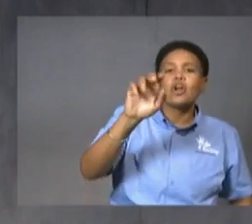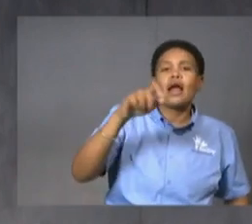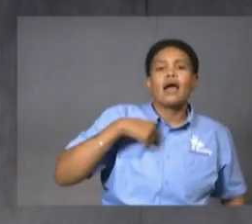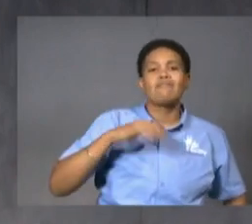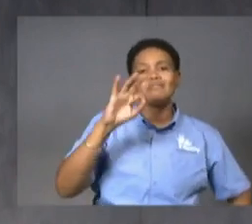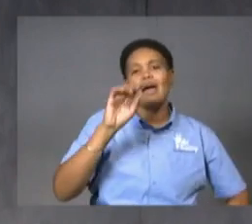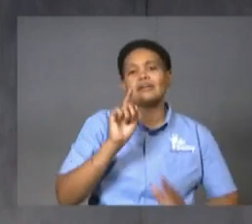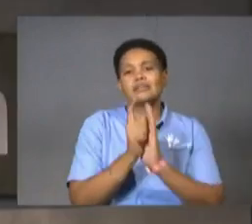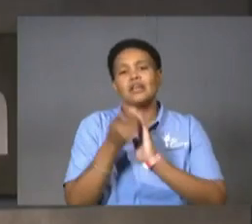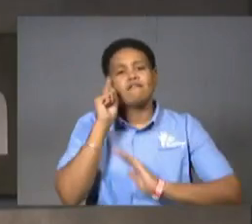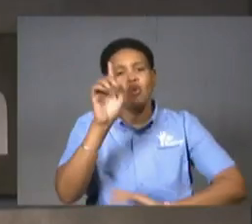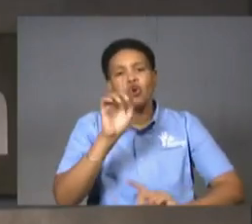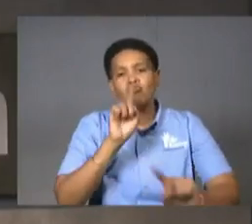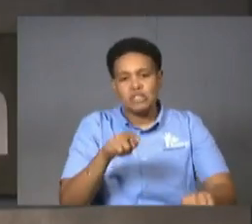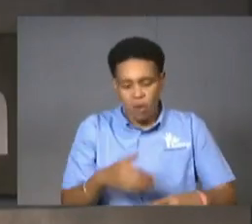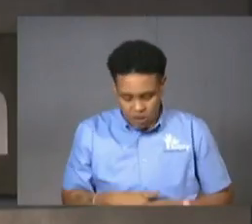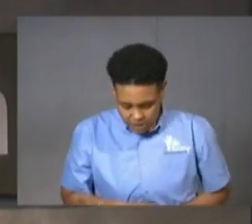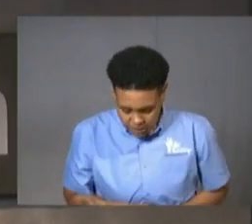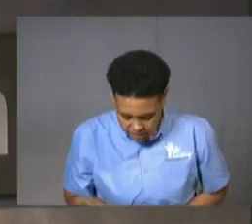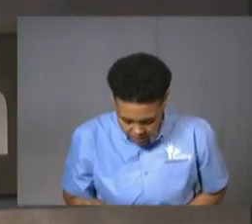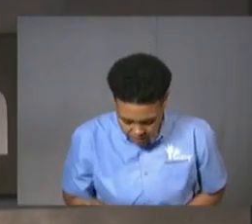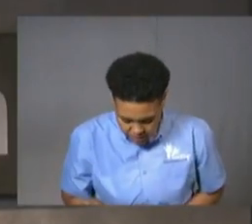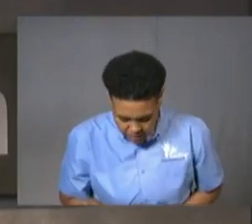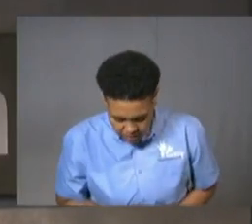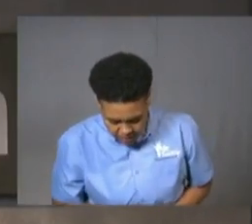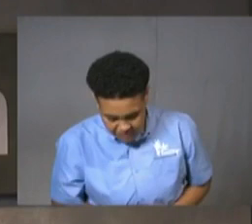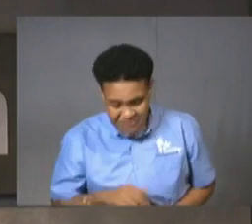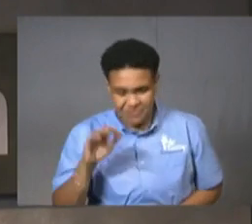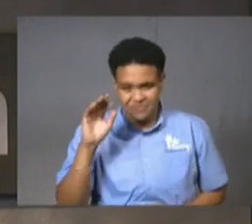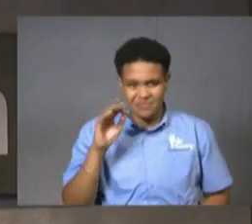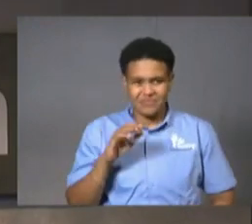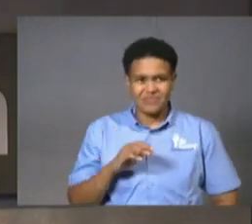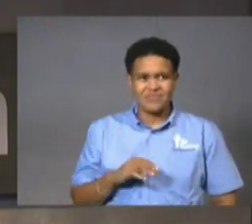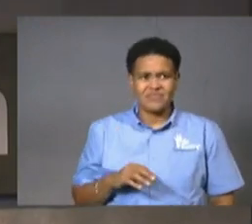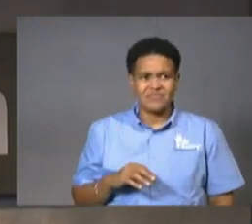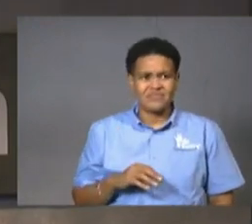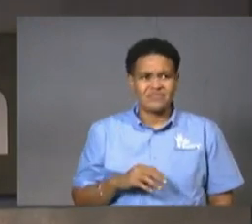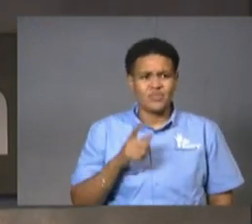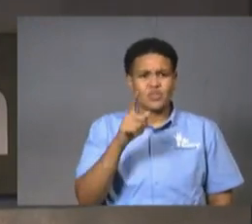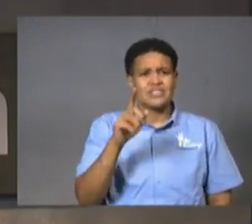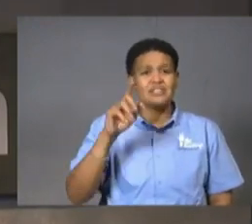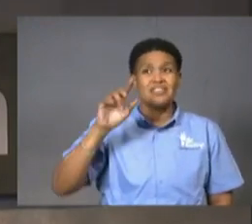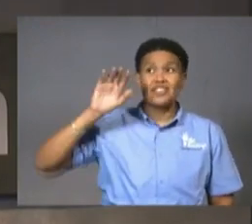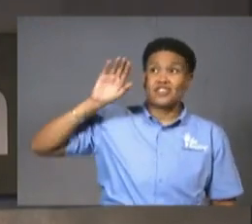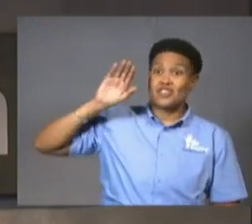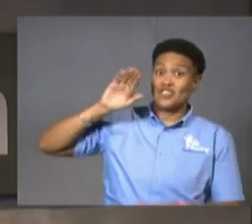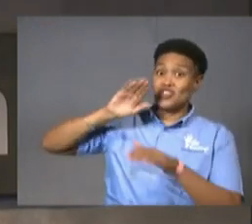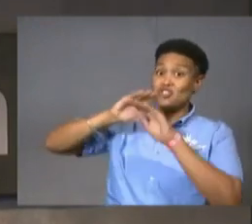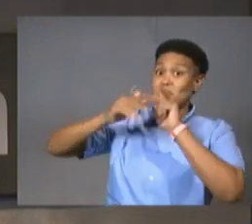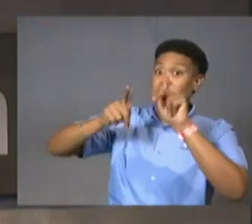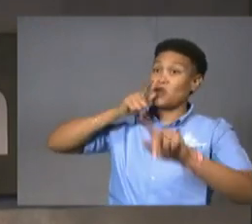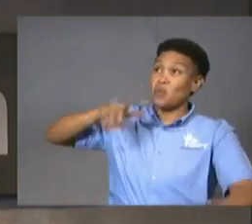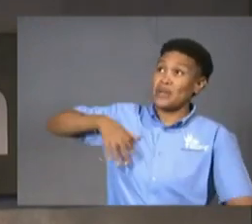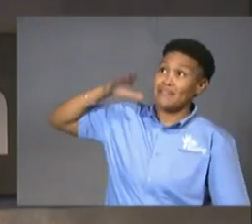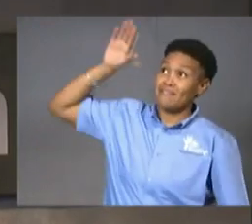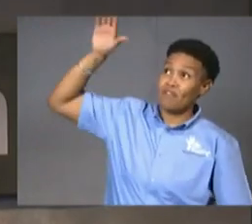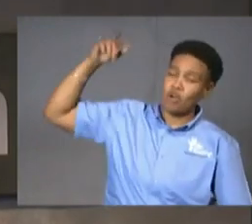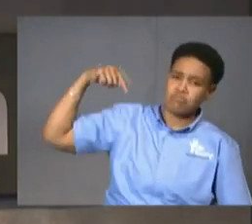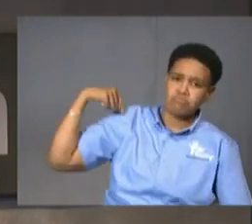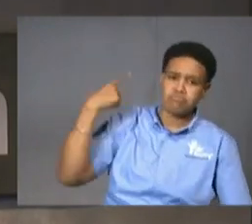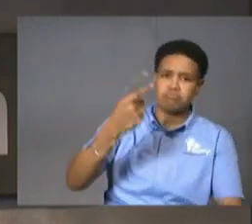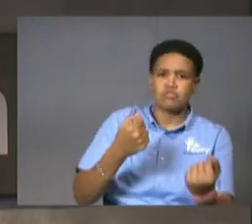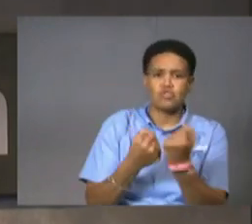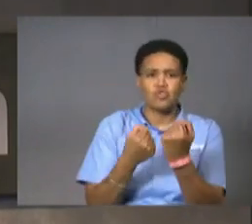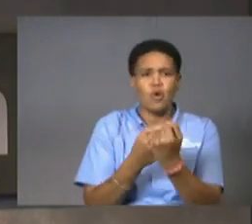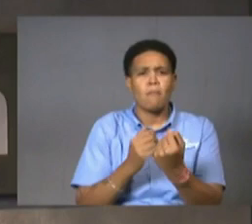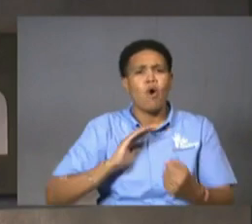response. The diaspora have supported Jamaica over the years. Our remittance levels have kept up